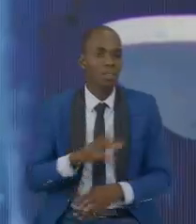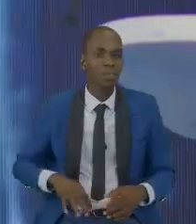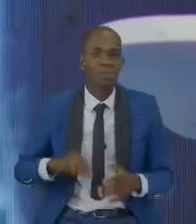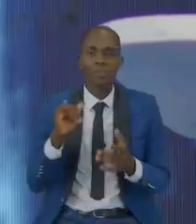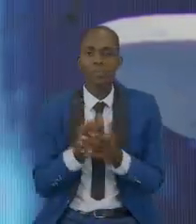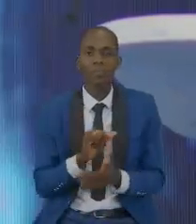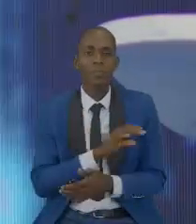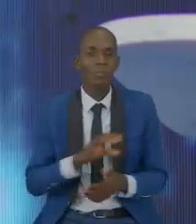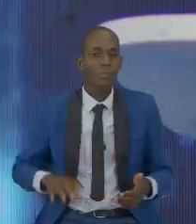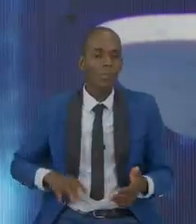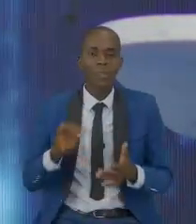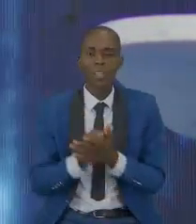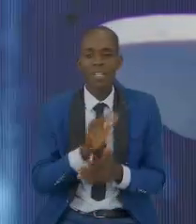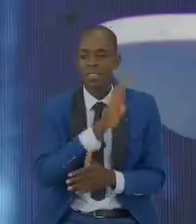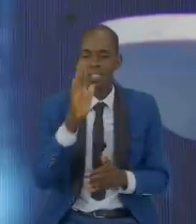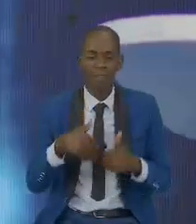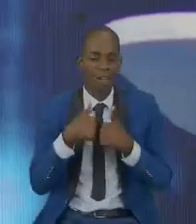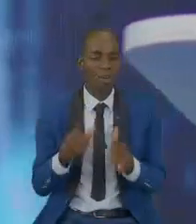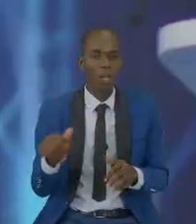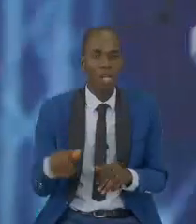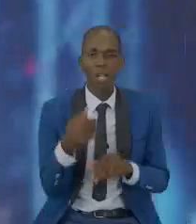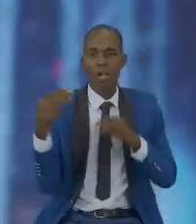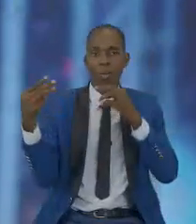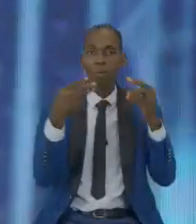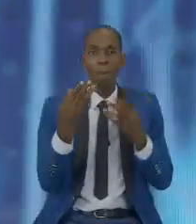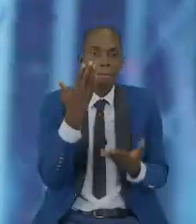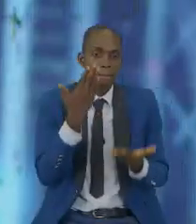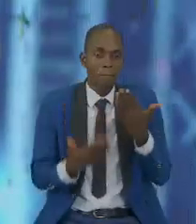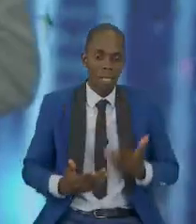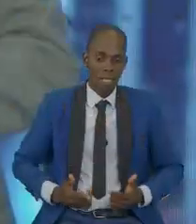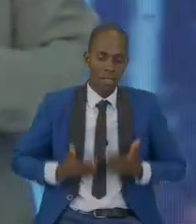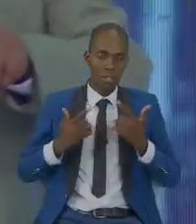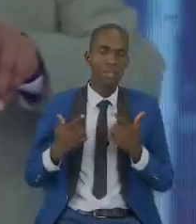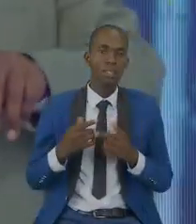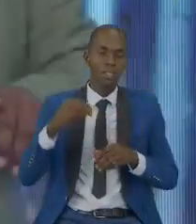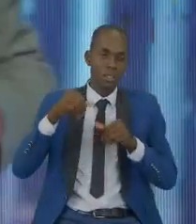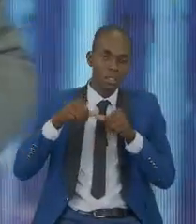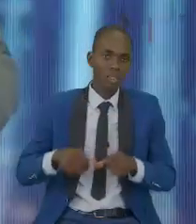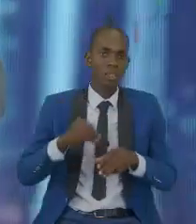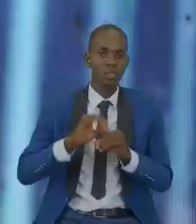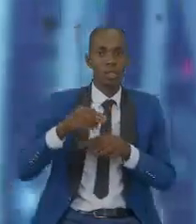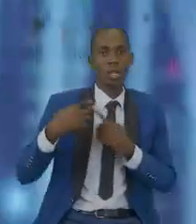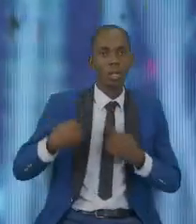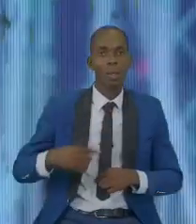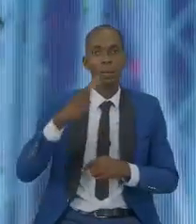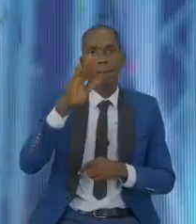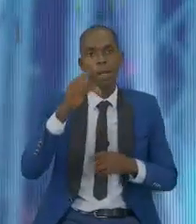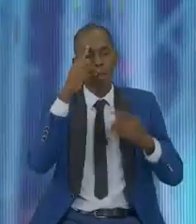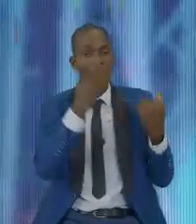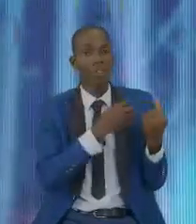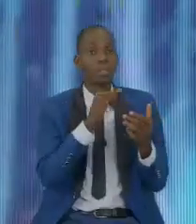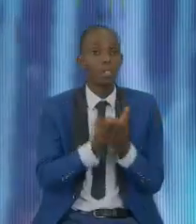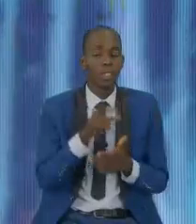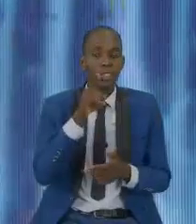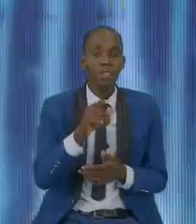that never lost any battle, may dwell in your hearts by faith, that ye, being rooted